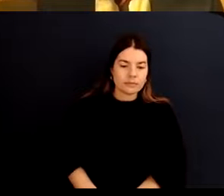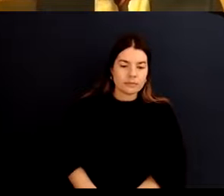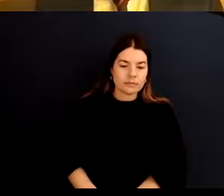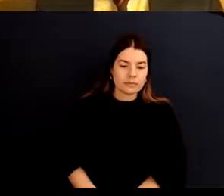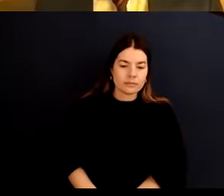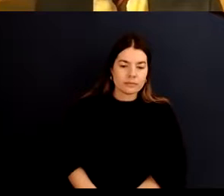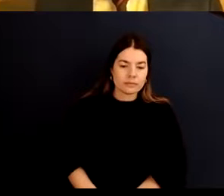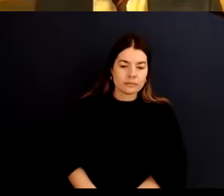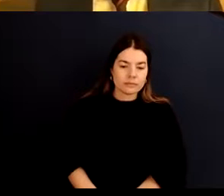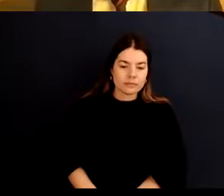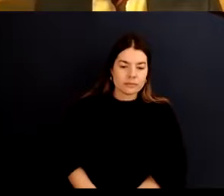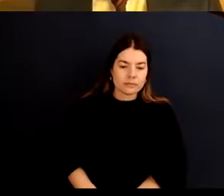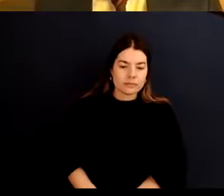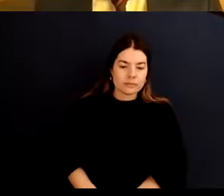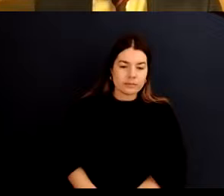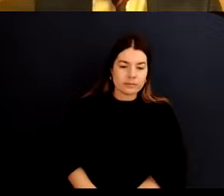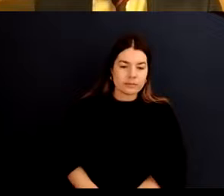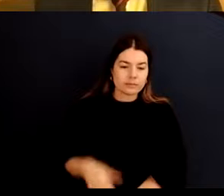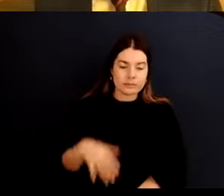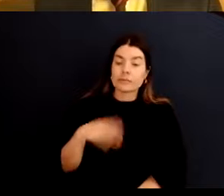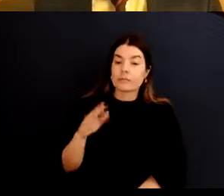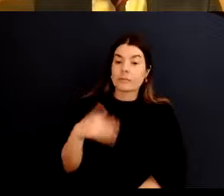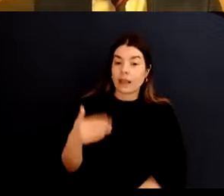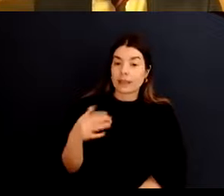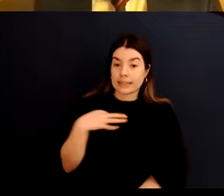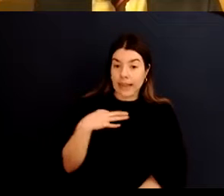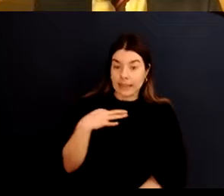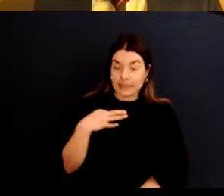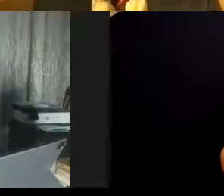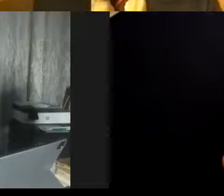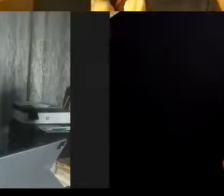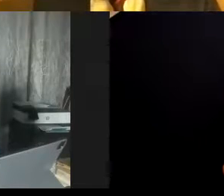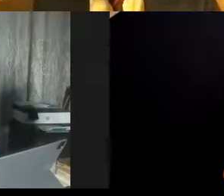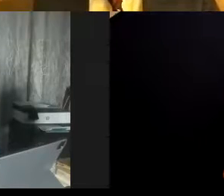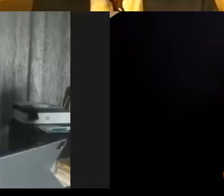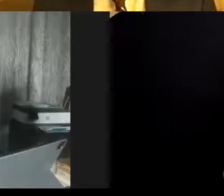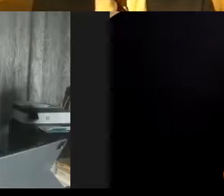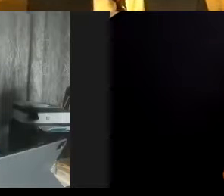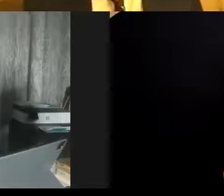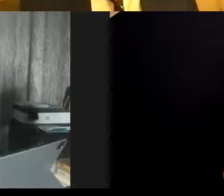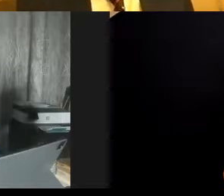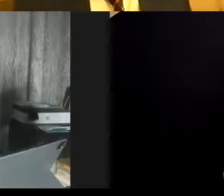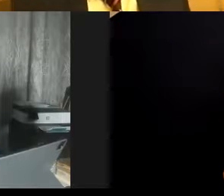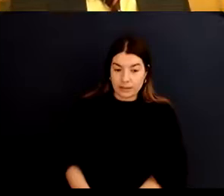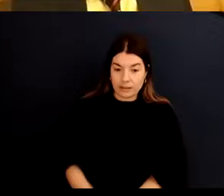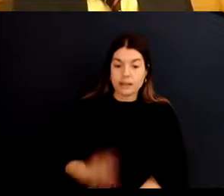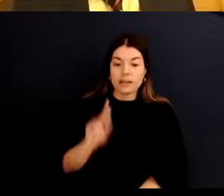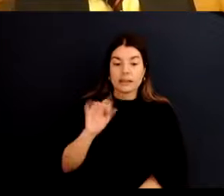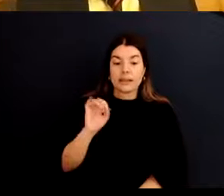not on mute right now? The next candidate to answer this question is Nika